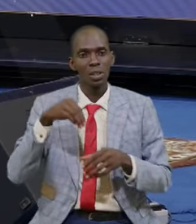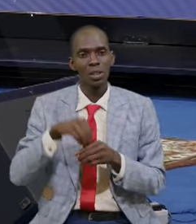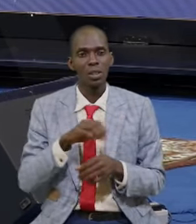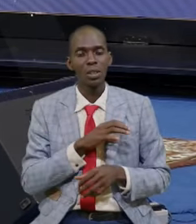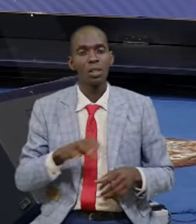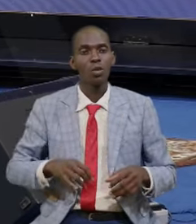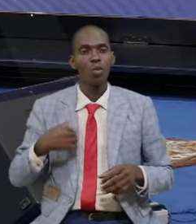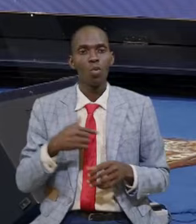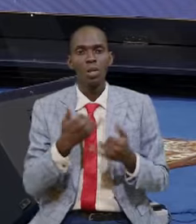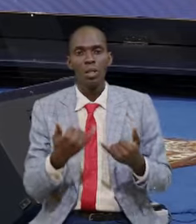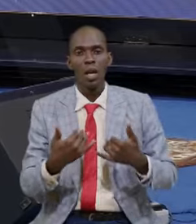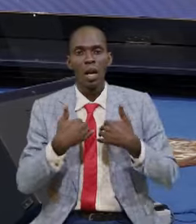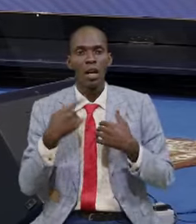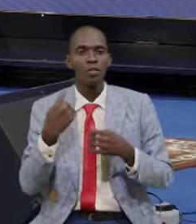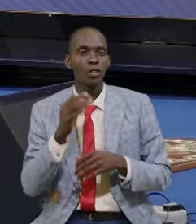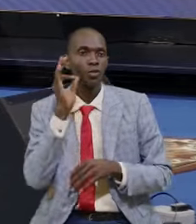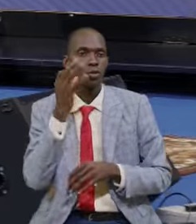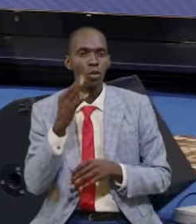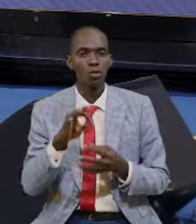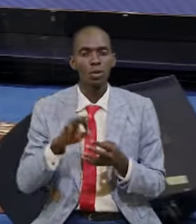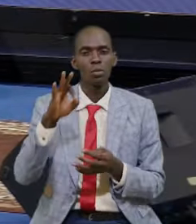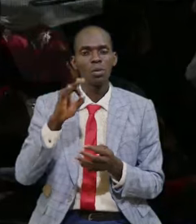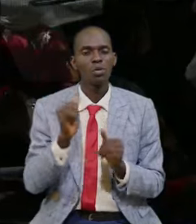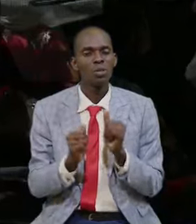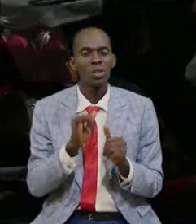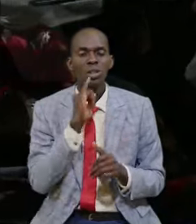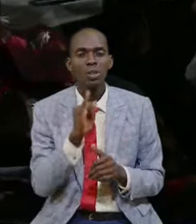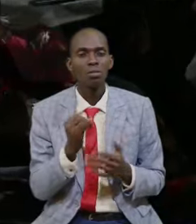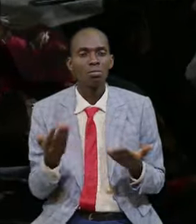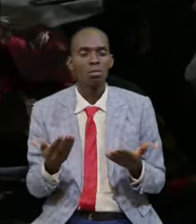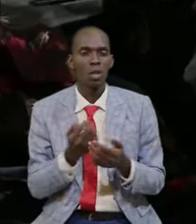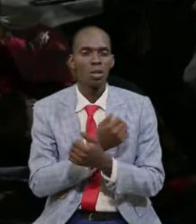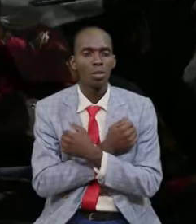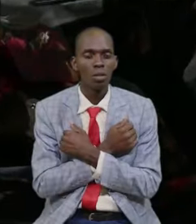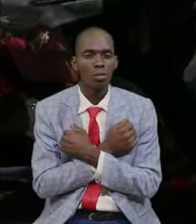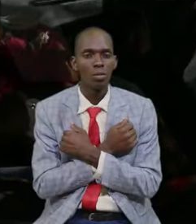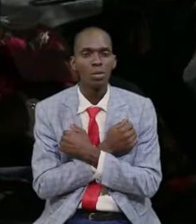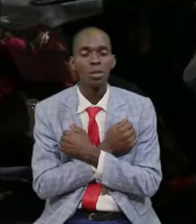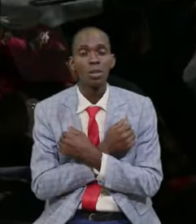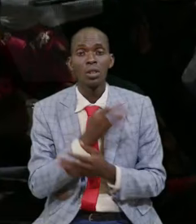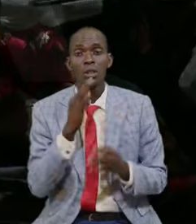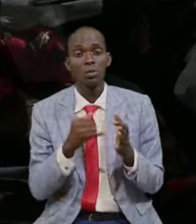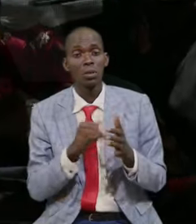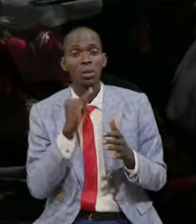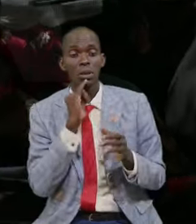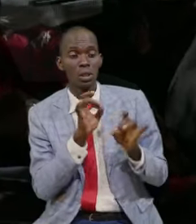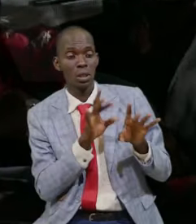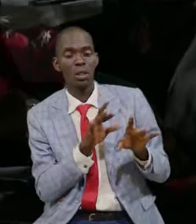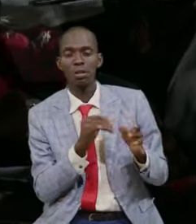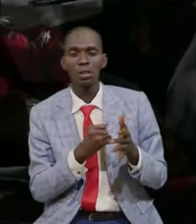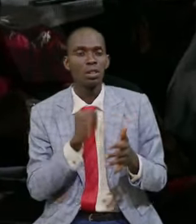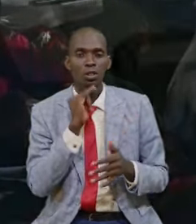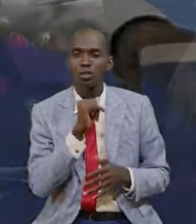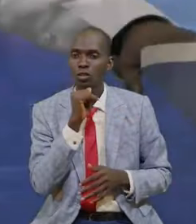Christ and the fruit of the Spirit. What's that? Love. If it's hatred, it's not coming